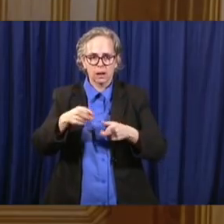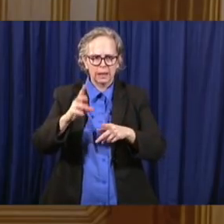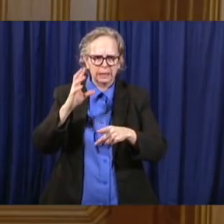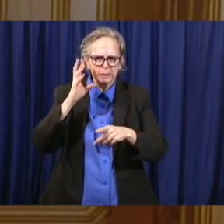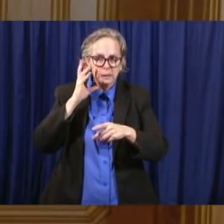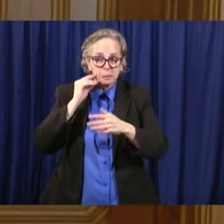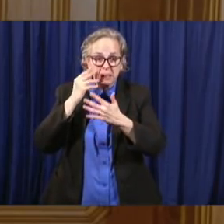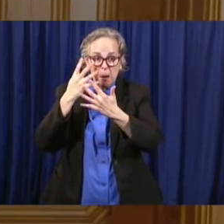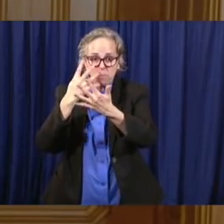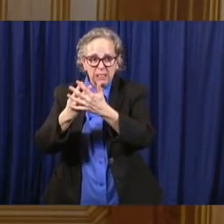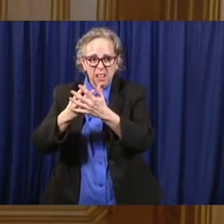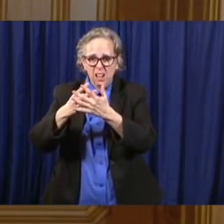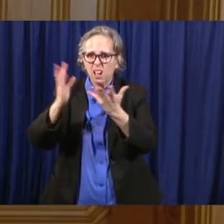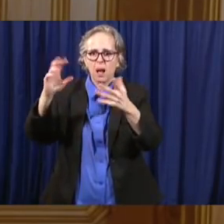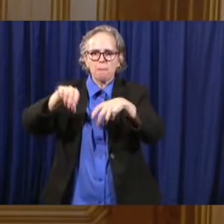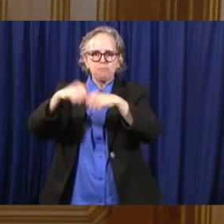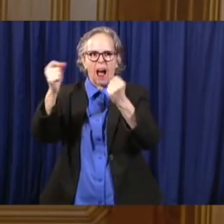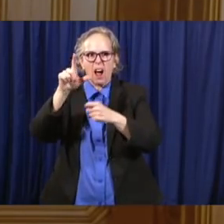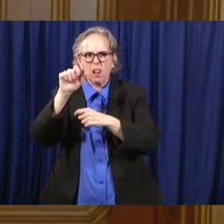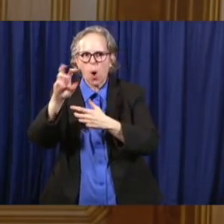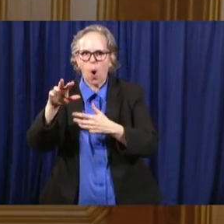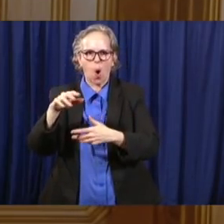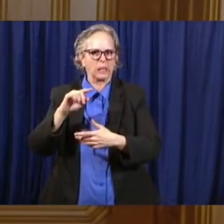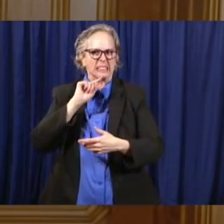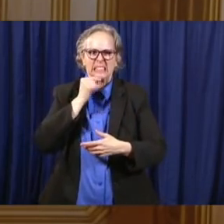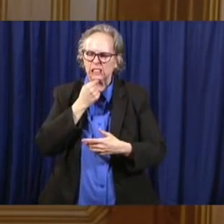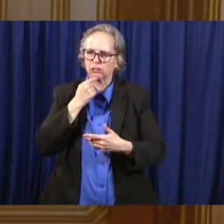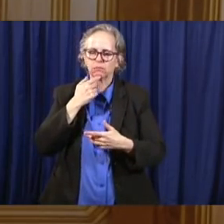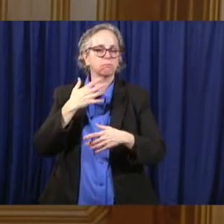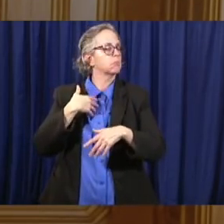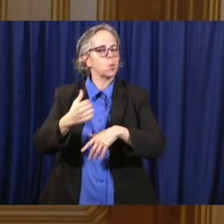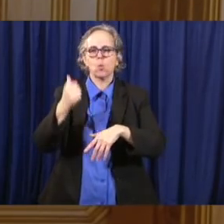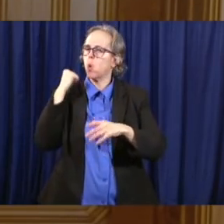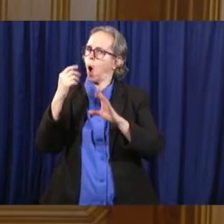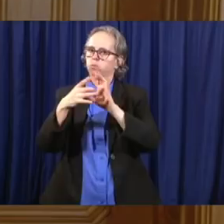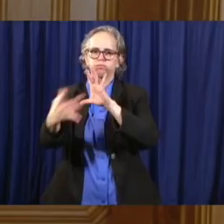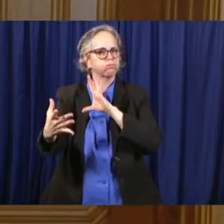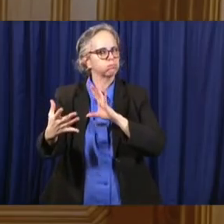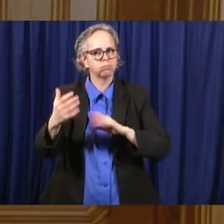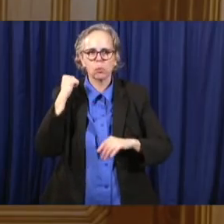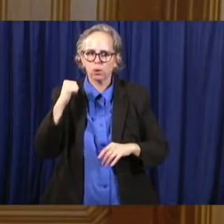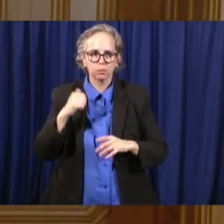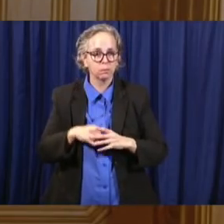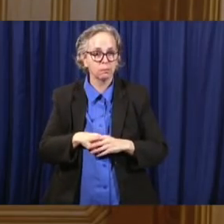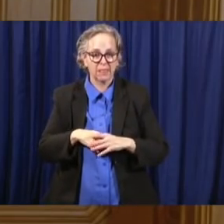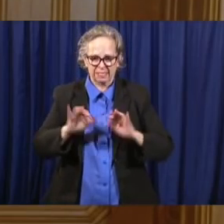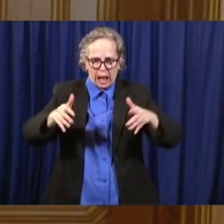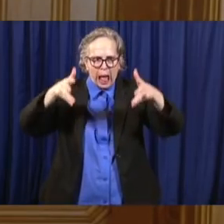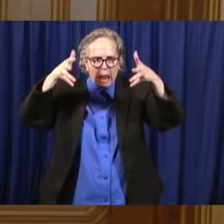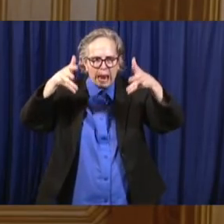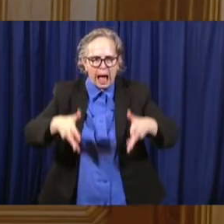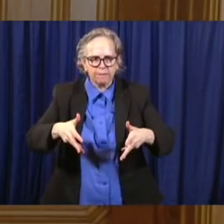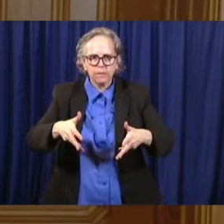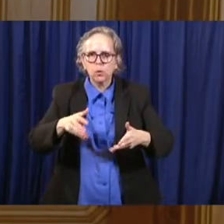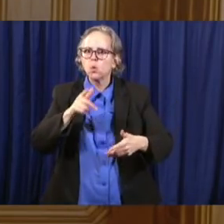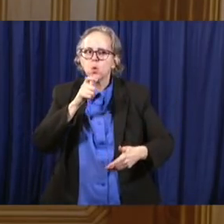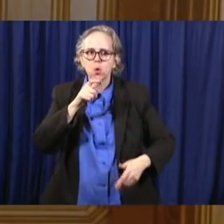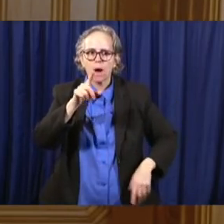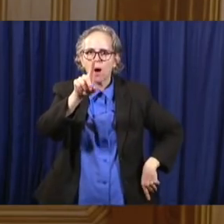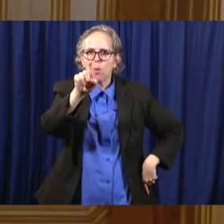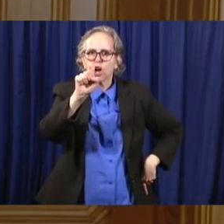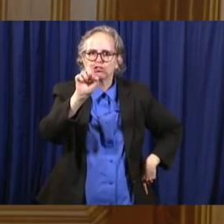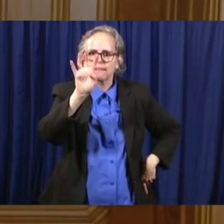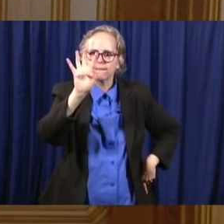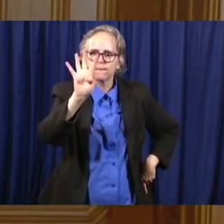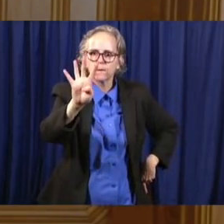years. Once we did that, that left us with 141 inmates who qualify for emergency